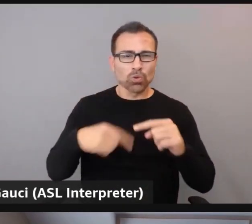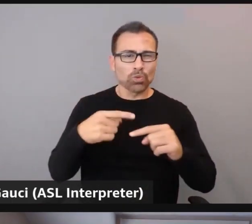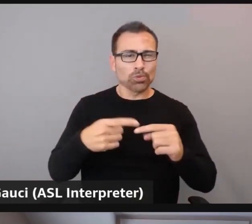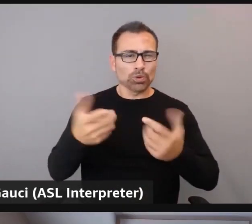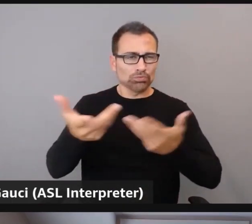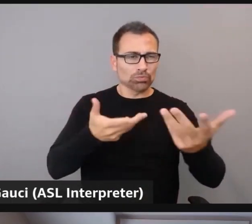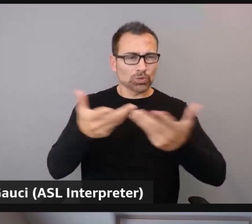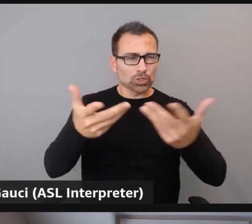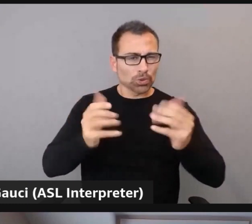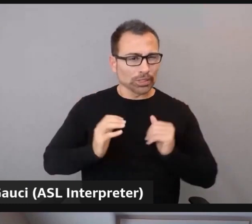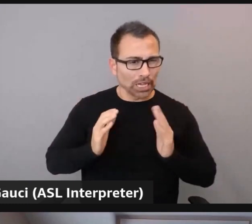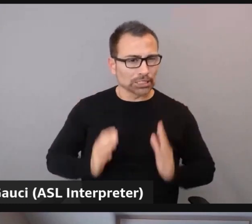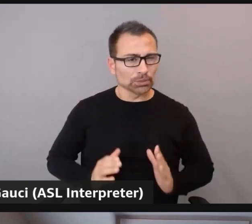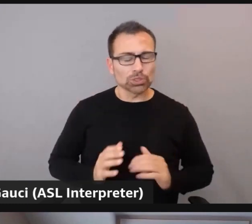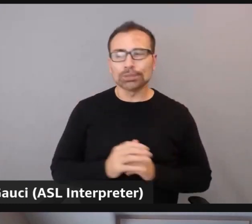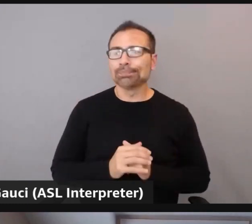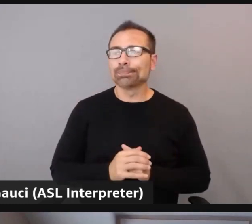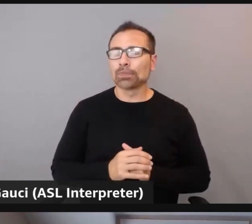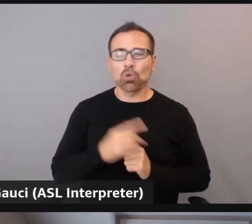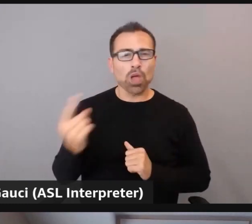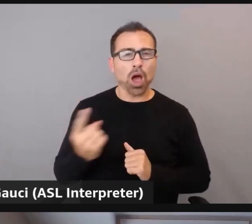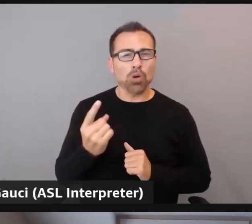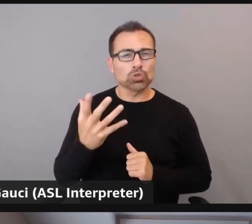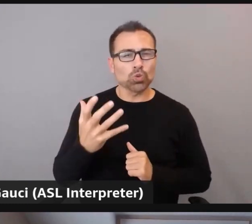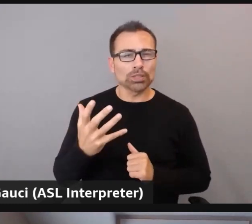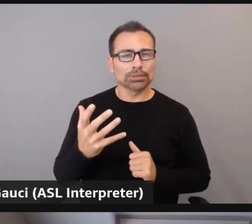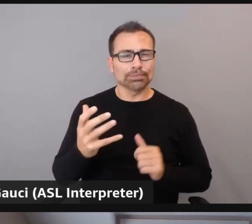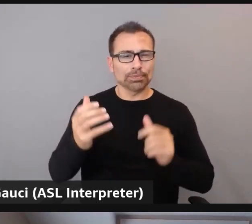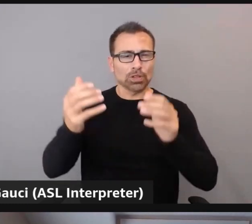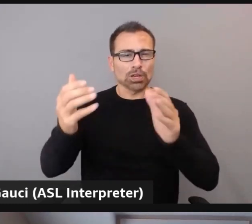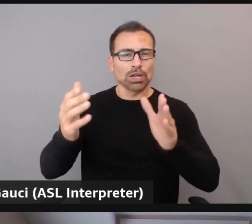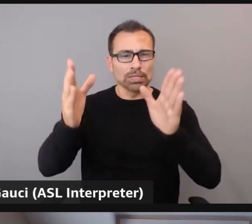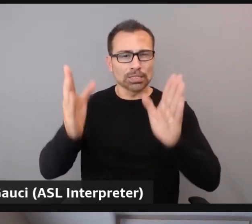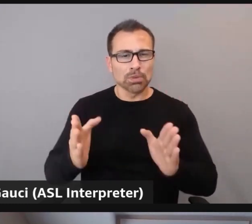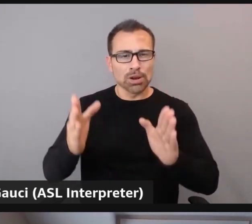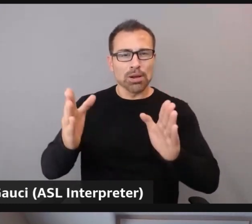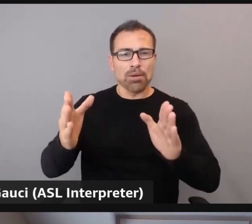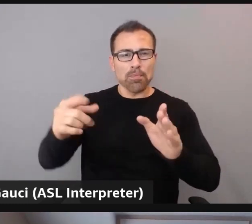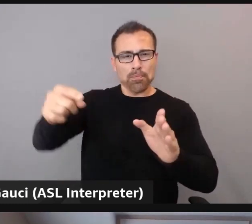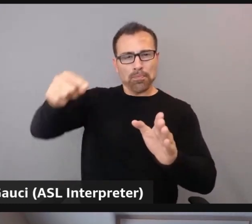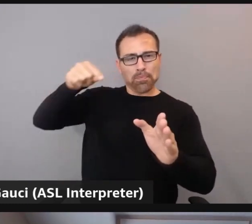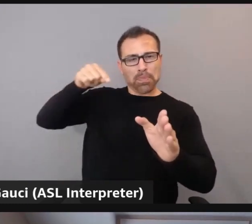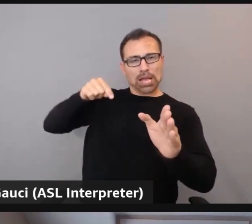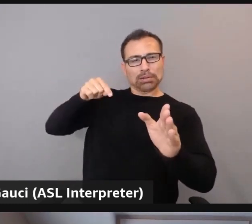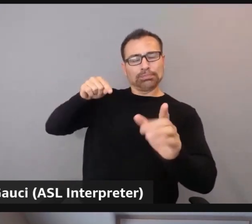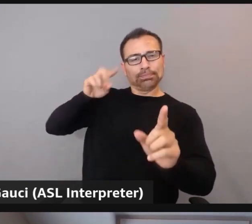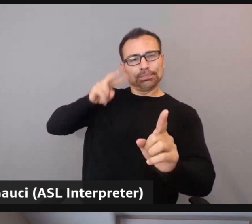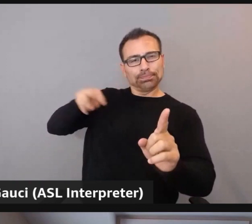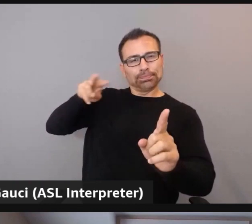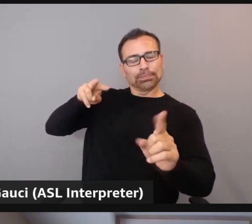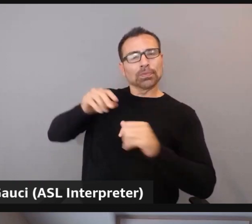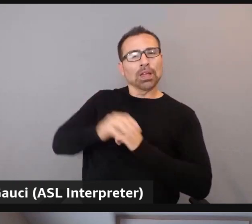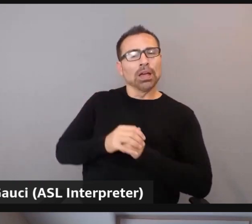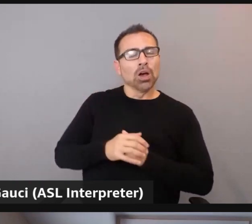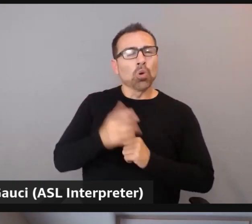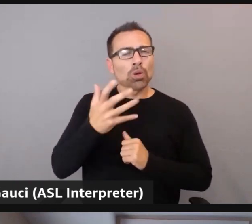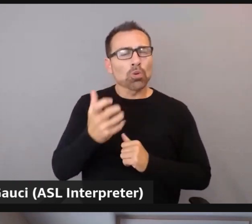customers, we always kind of like to take a step back and take away a little bit of the intensity or